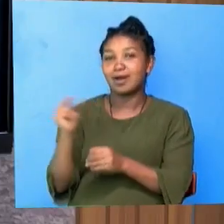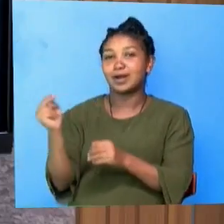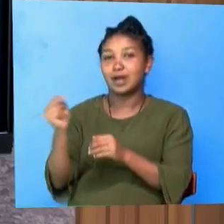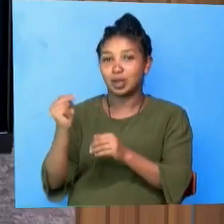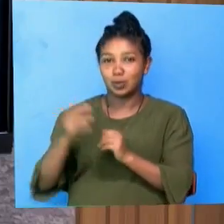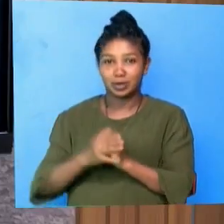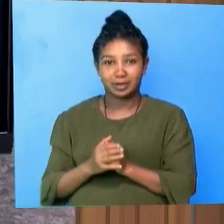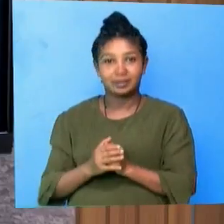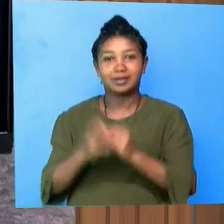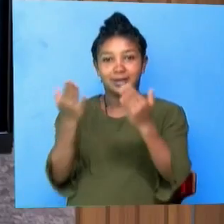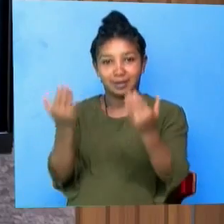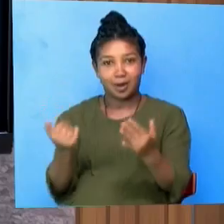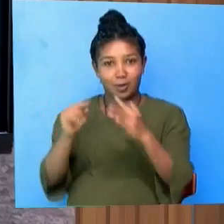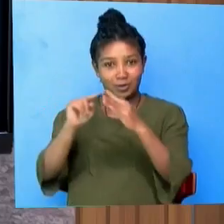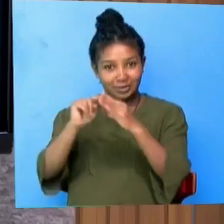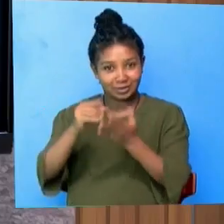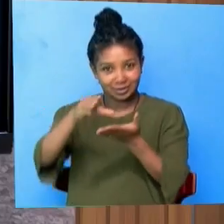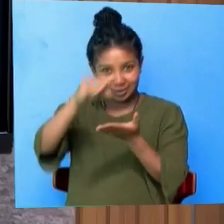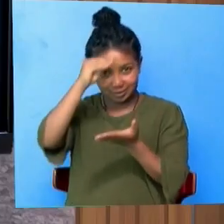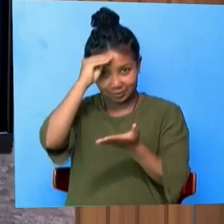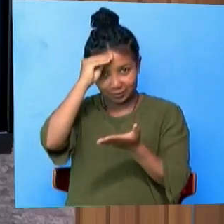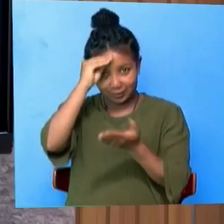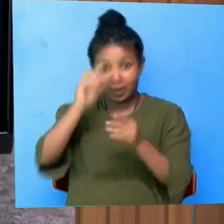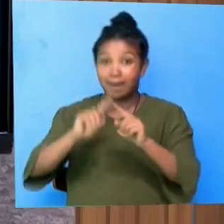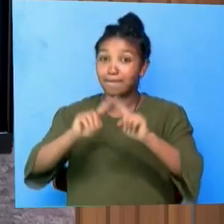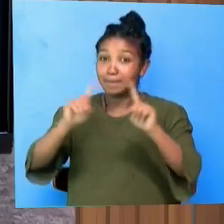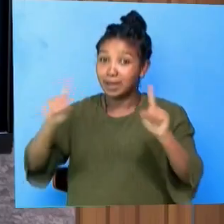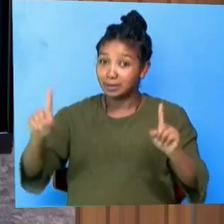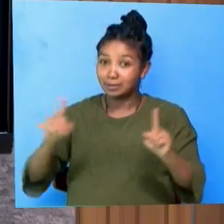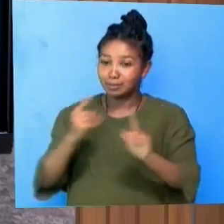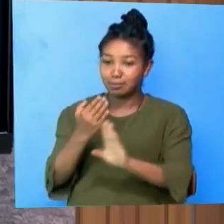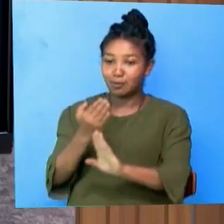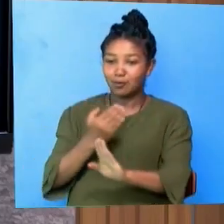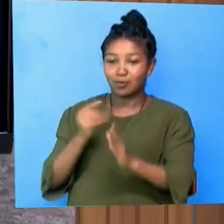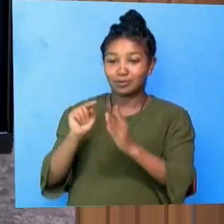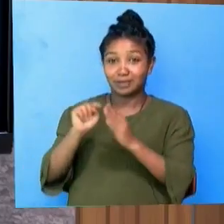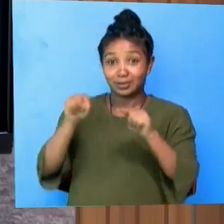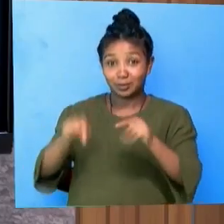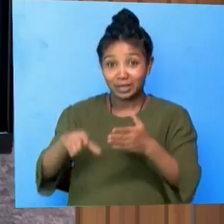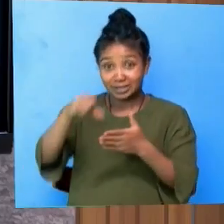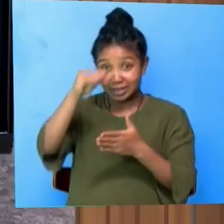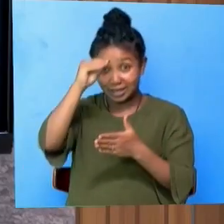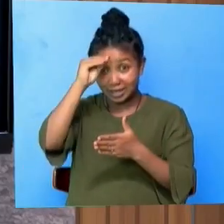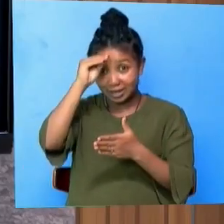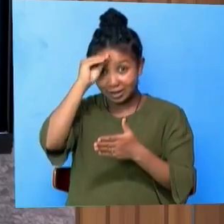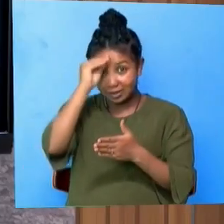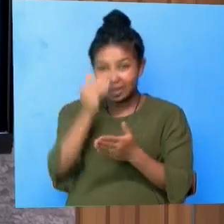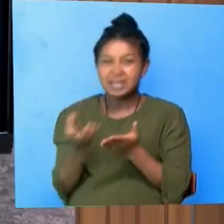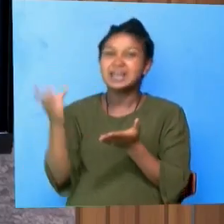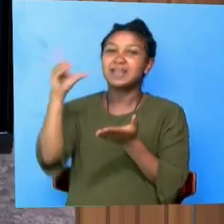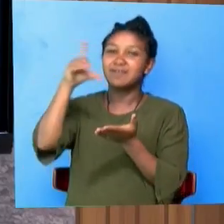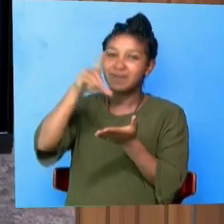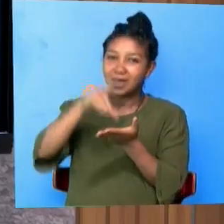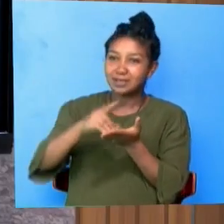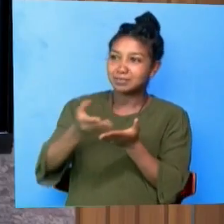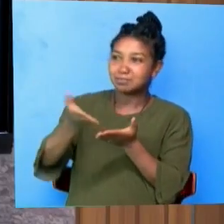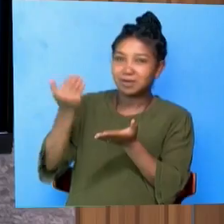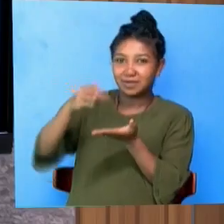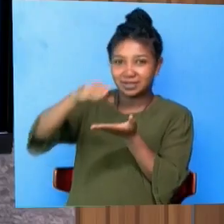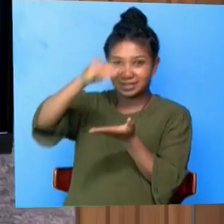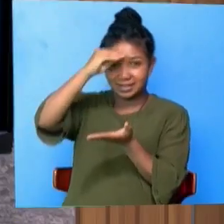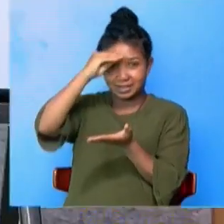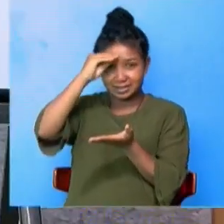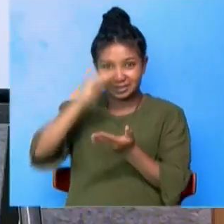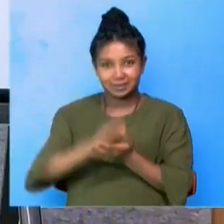Network. Let us start the lesson. But before we start today's lesson, let us revise our previous